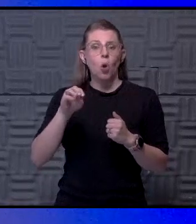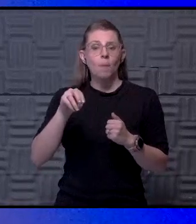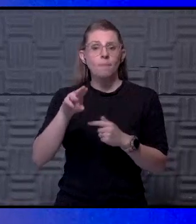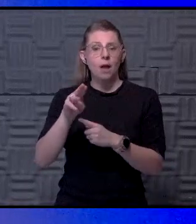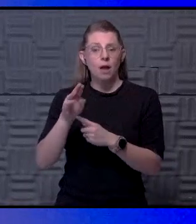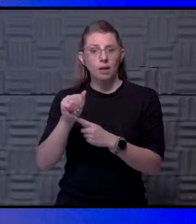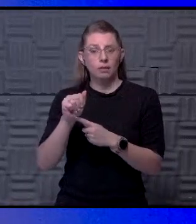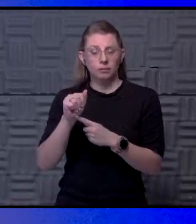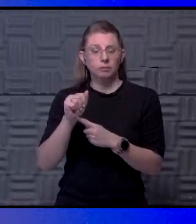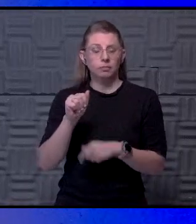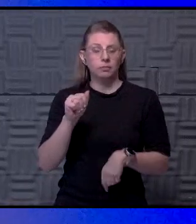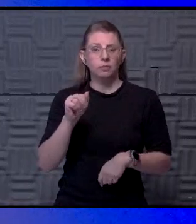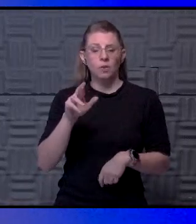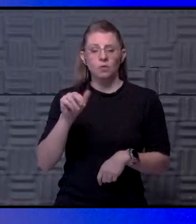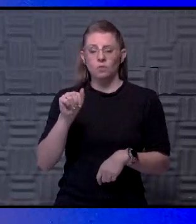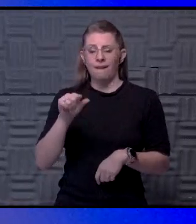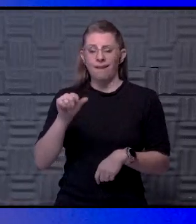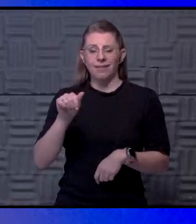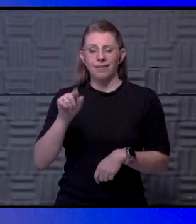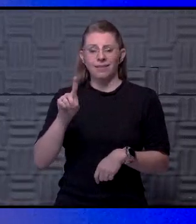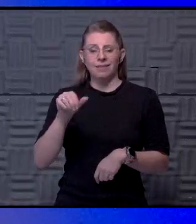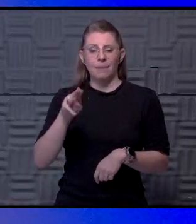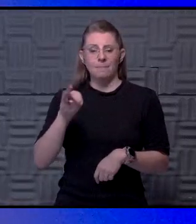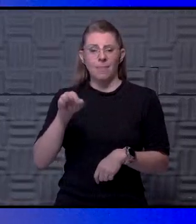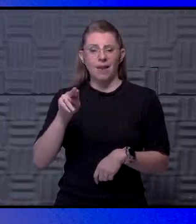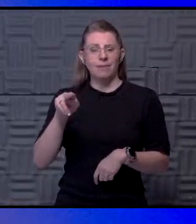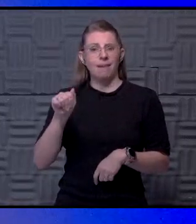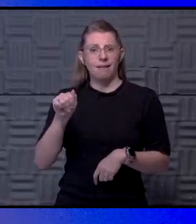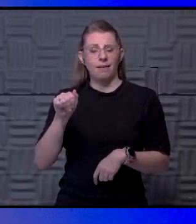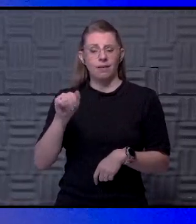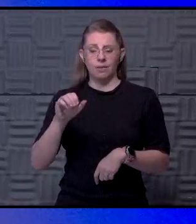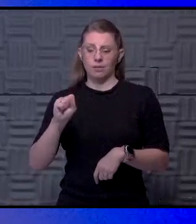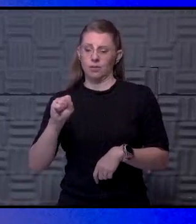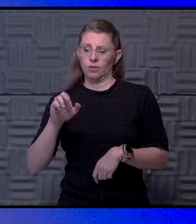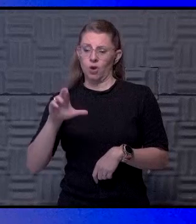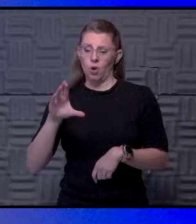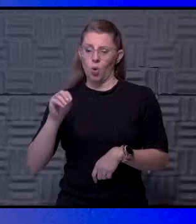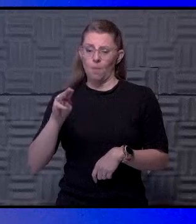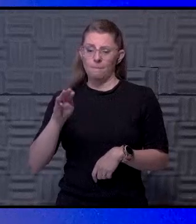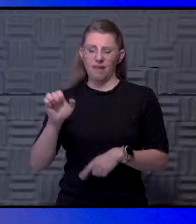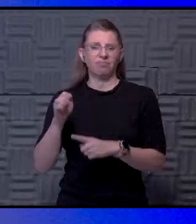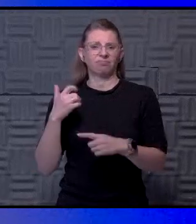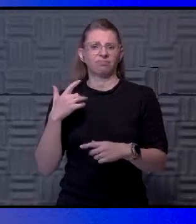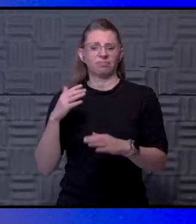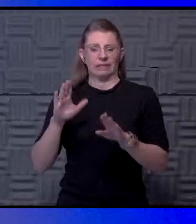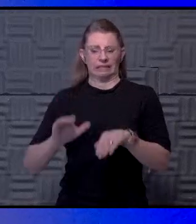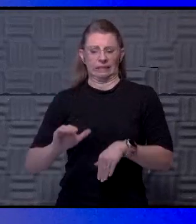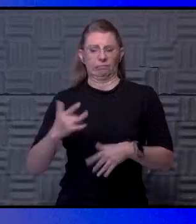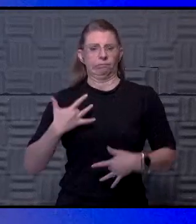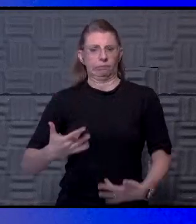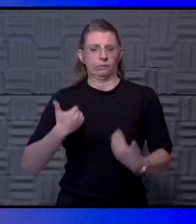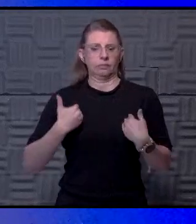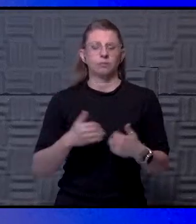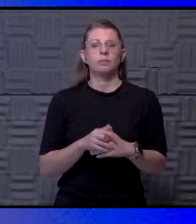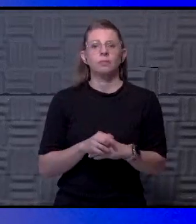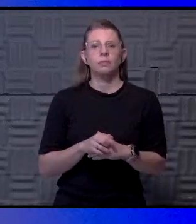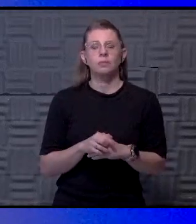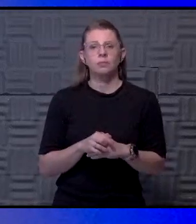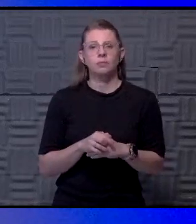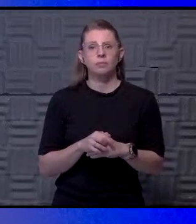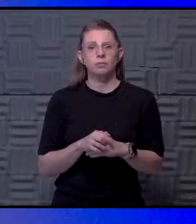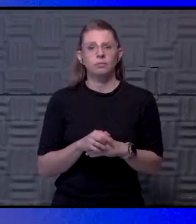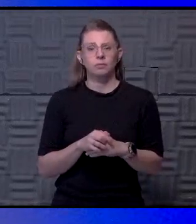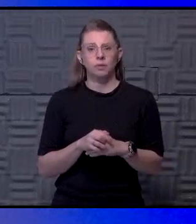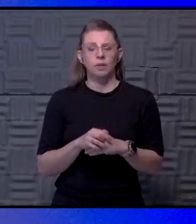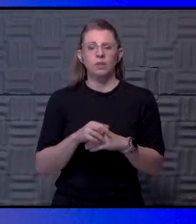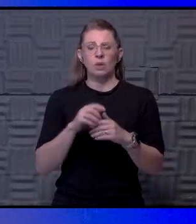a rhabdomyosarcoma, which are more commonly seen in kids. And his was an orbital rhabdomyosarcoma rising just adjacent to